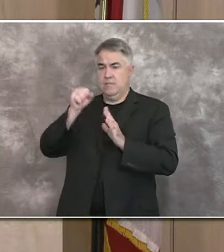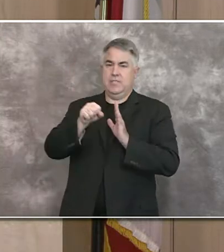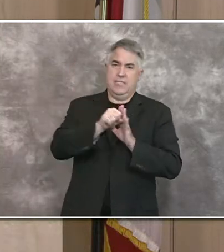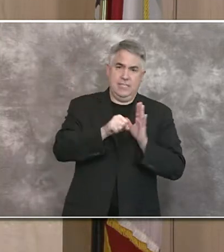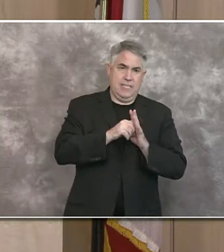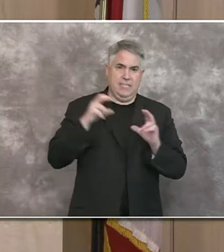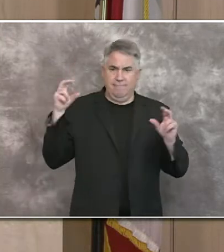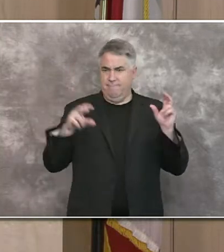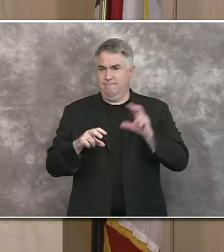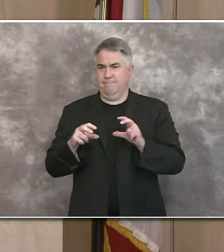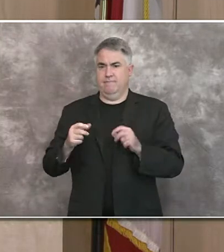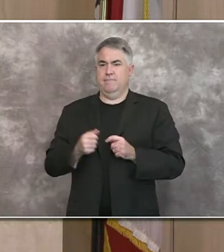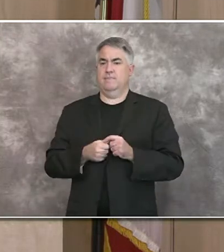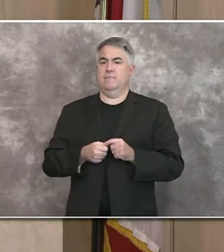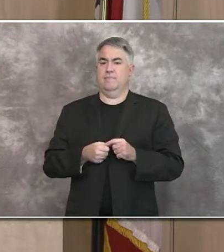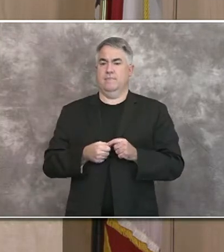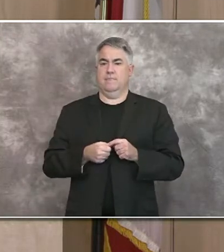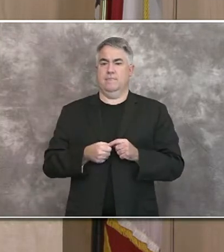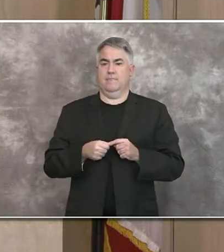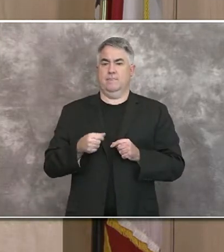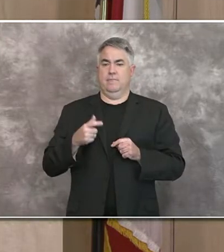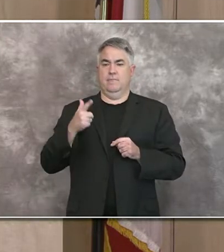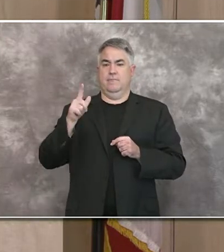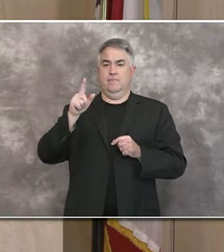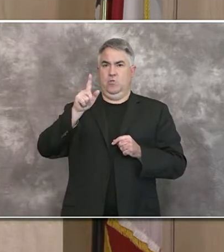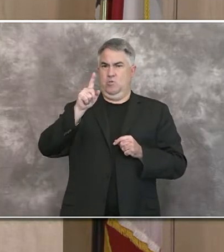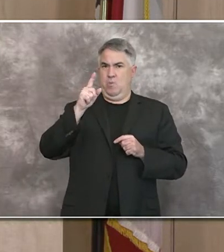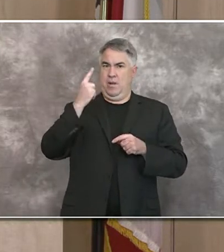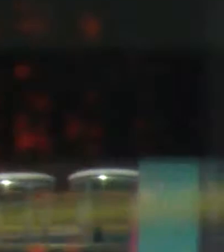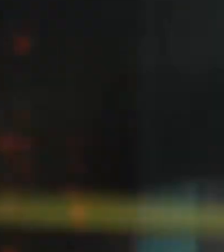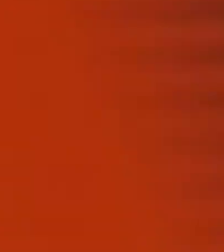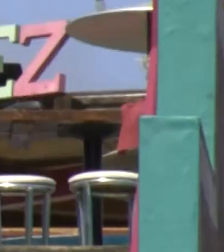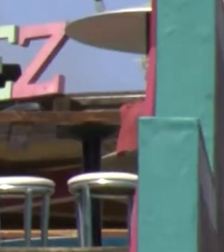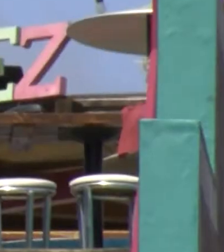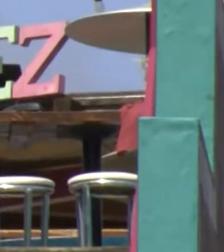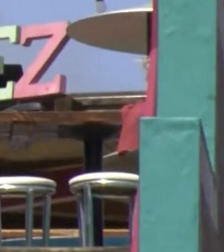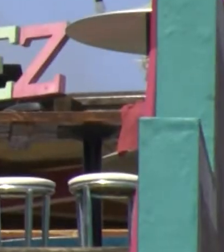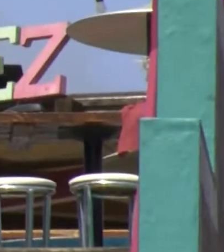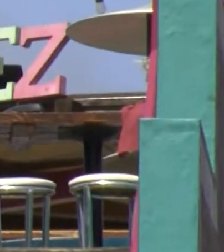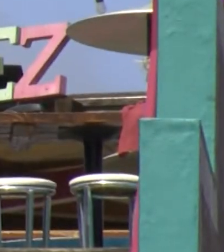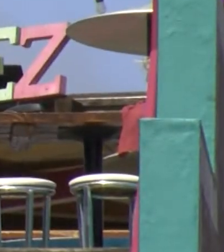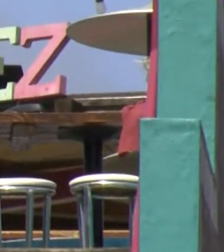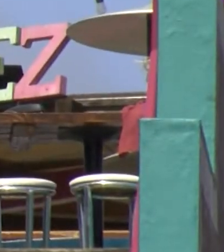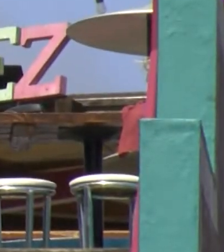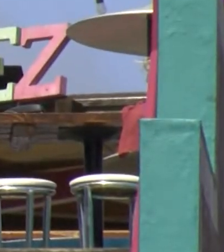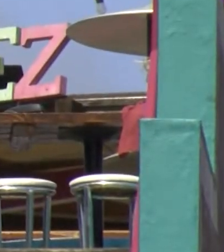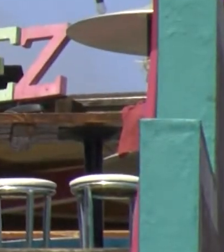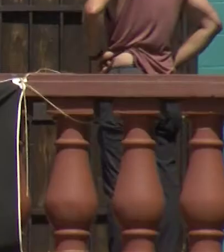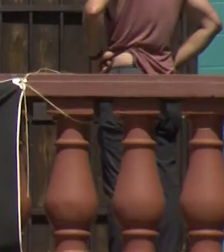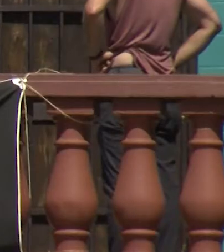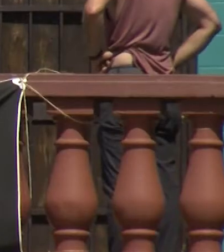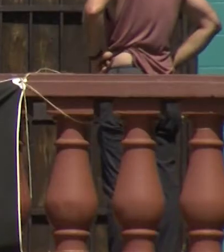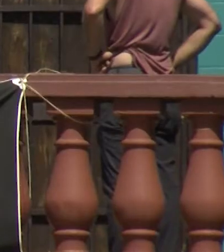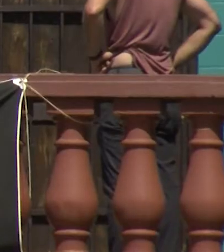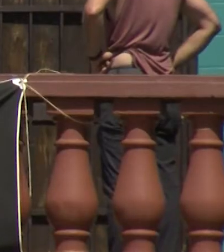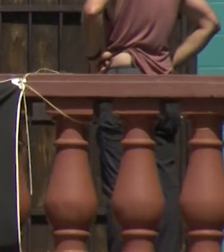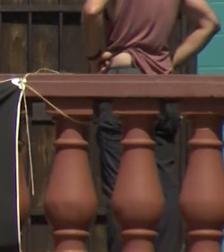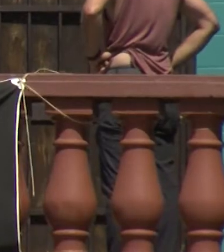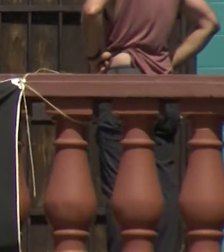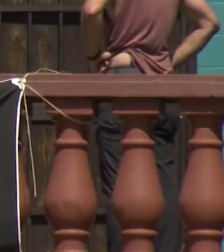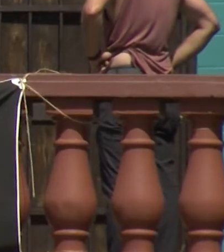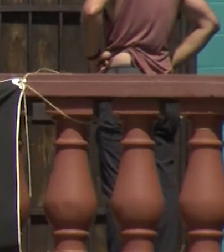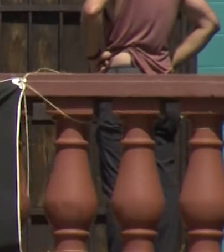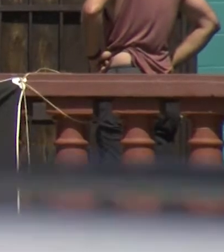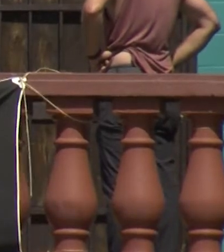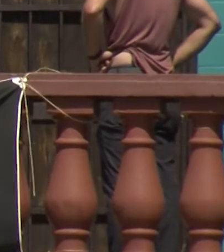the next 21 days are essential to maintain our progress. The holiday weekend kicked off Friday with health